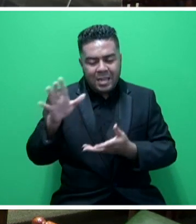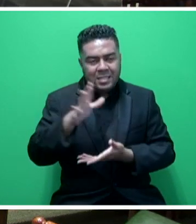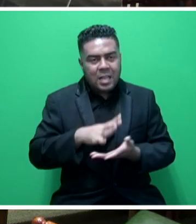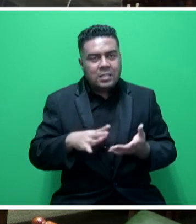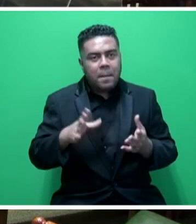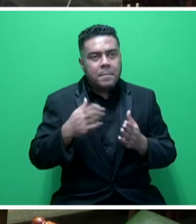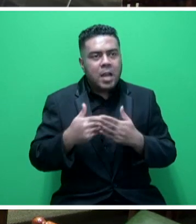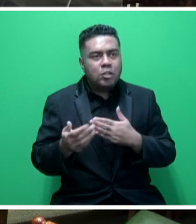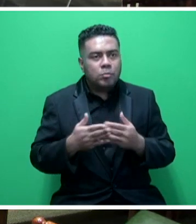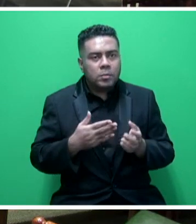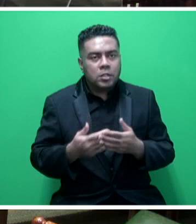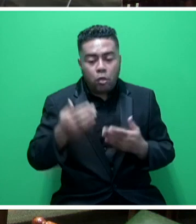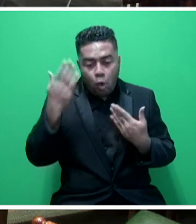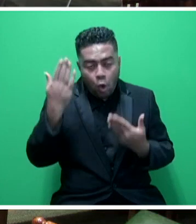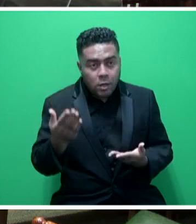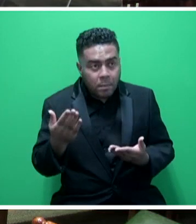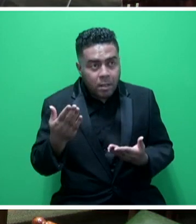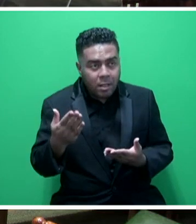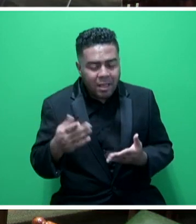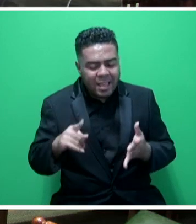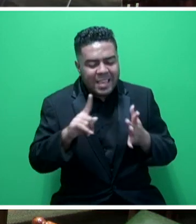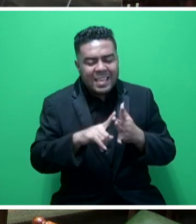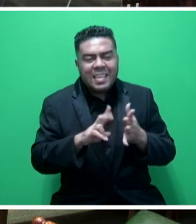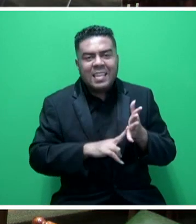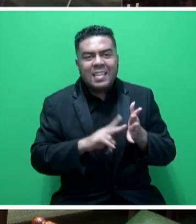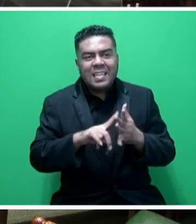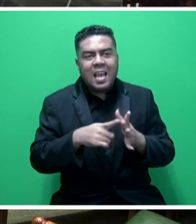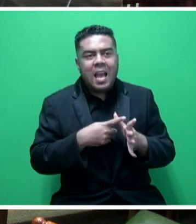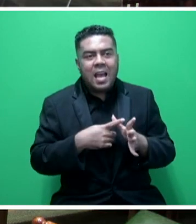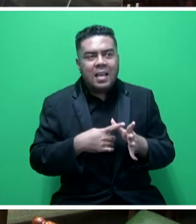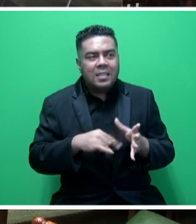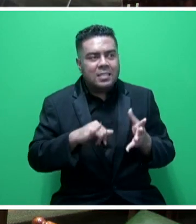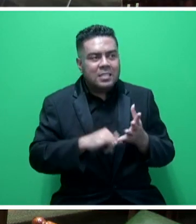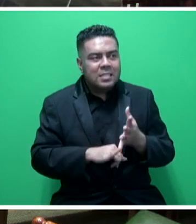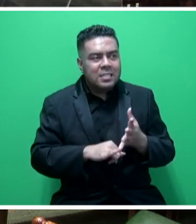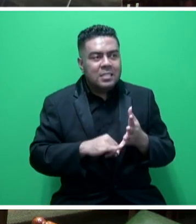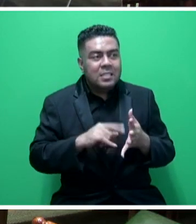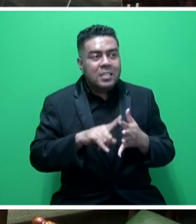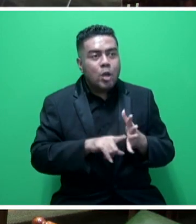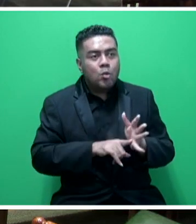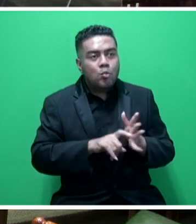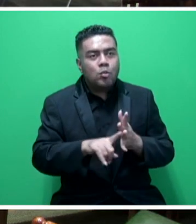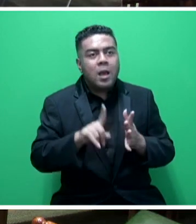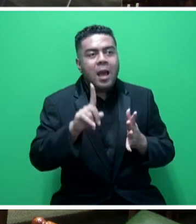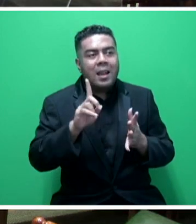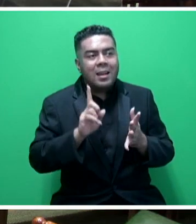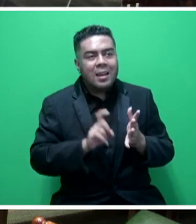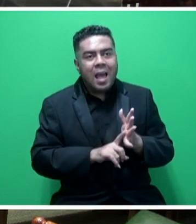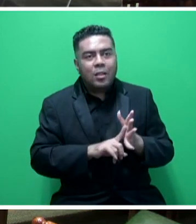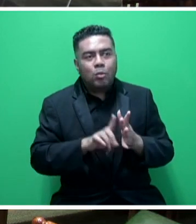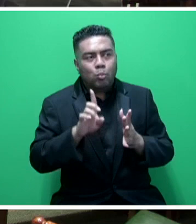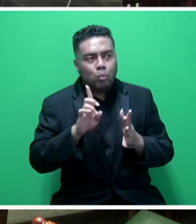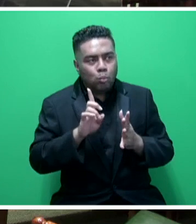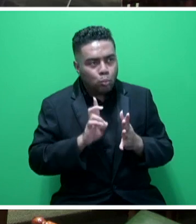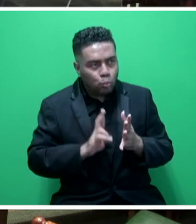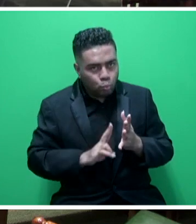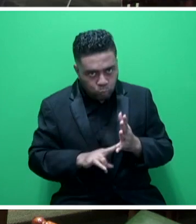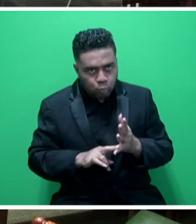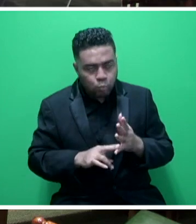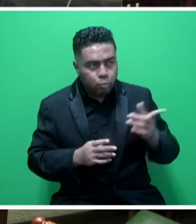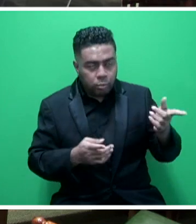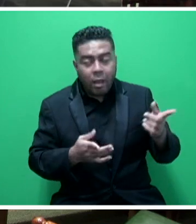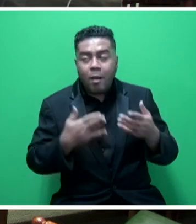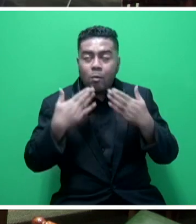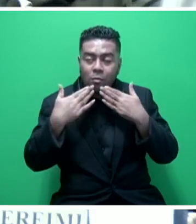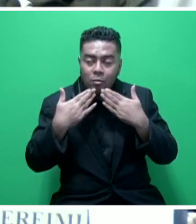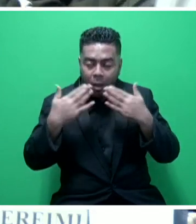Management, the Honourable Ineas Sirui Ratu. You have the floor, sir. Thank you, Mr. Speaker, sir, and I wish to thank